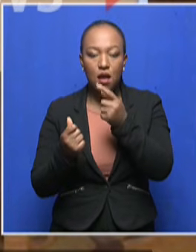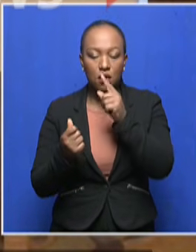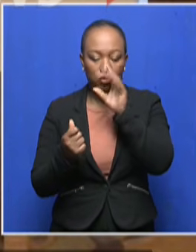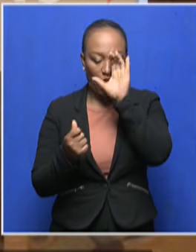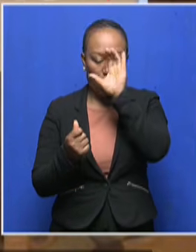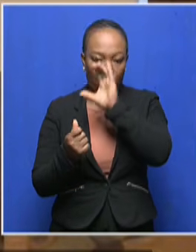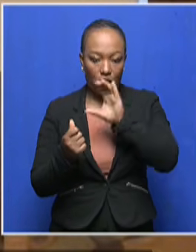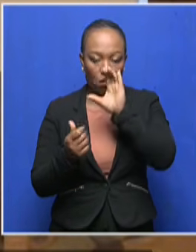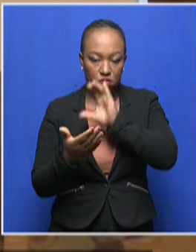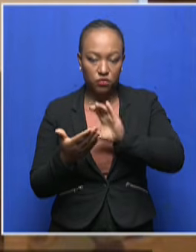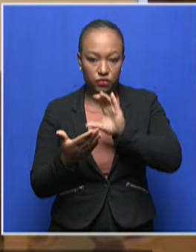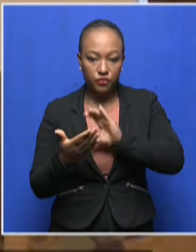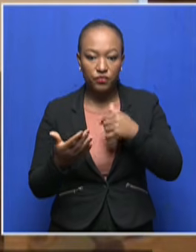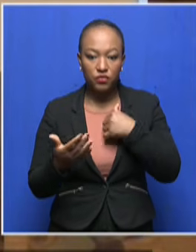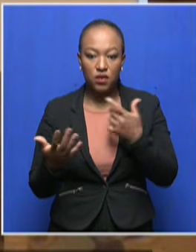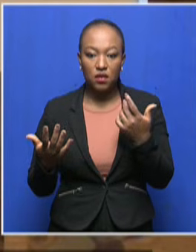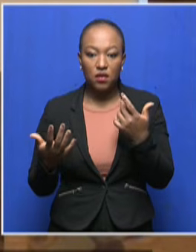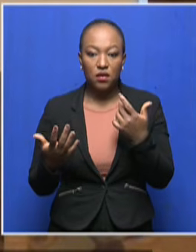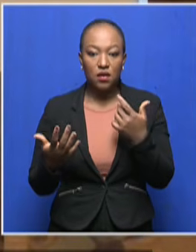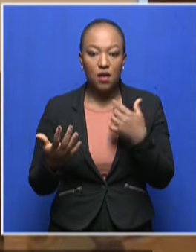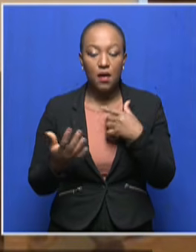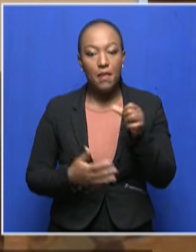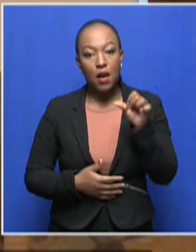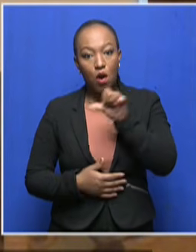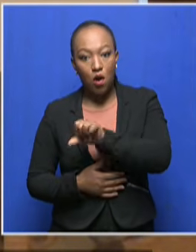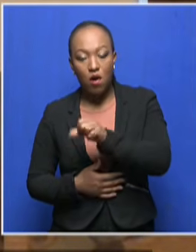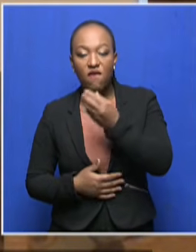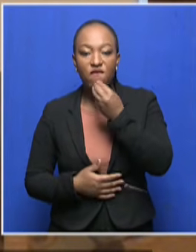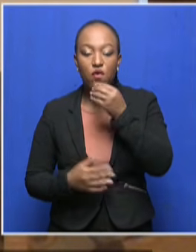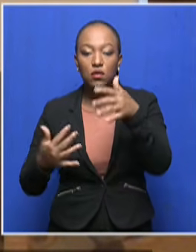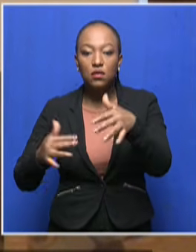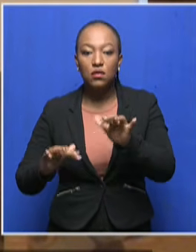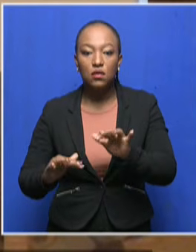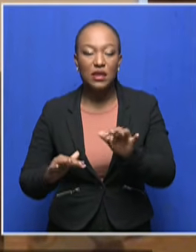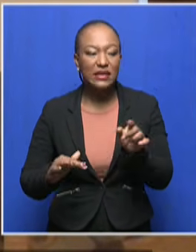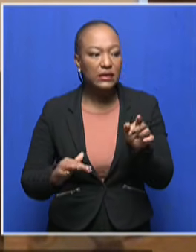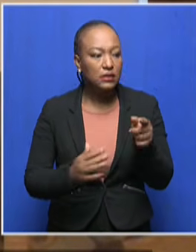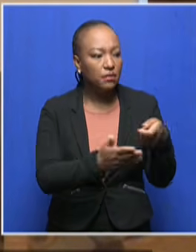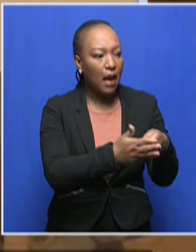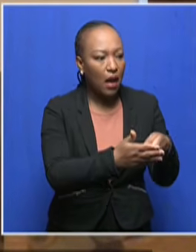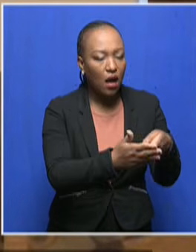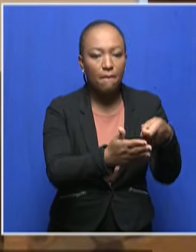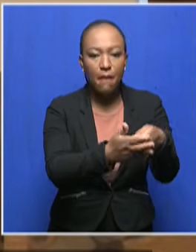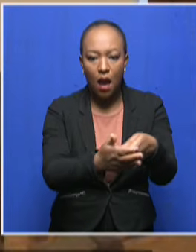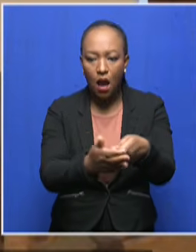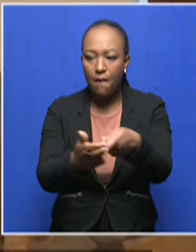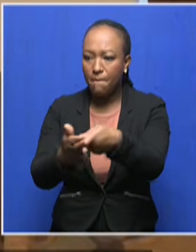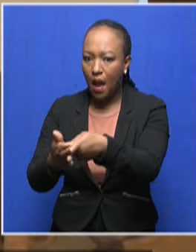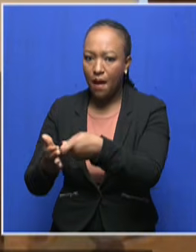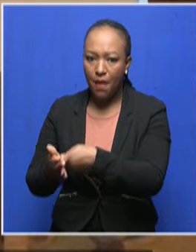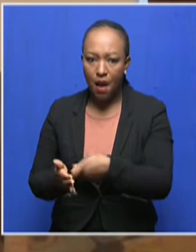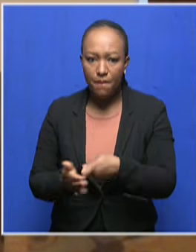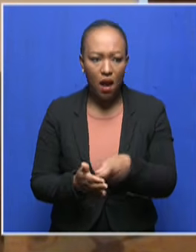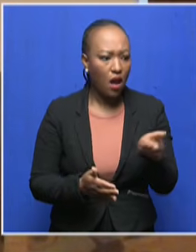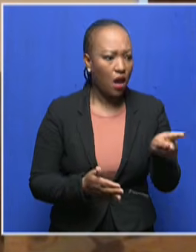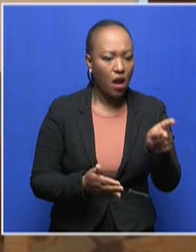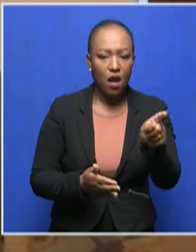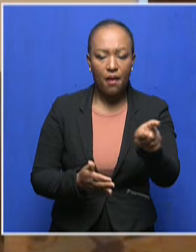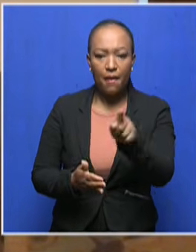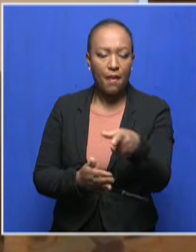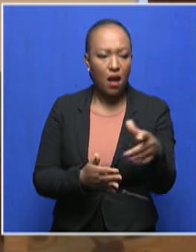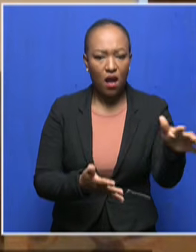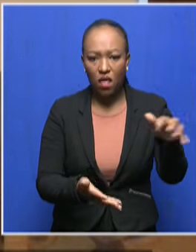your money is going. And I mean, I catch myself often with this. I go into the grocery store and suddenly I start buying unconscious things as well. Things start jumping into my trolley. So go